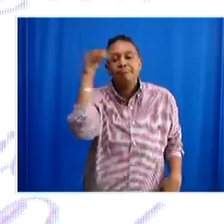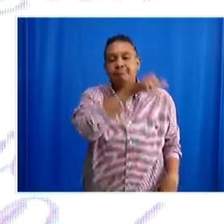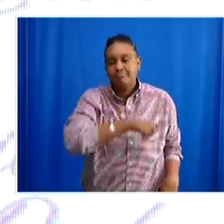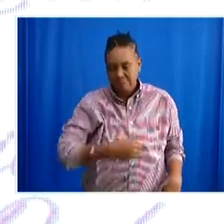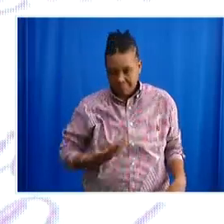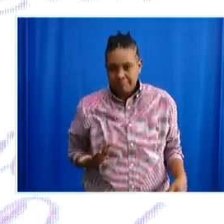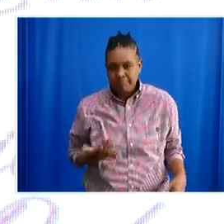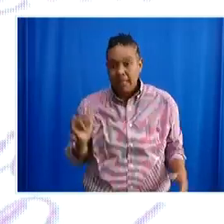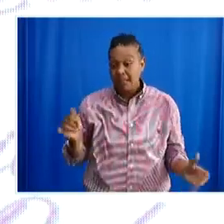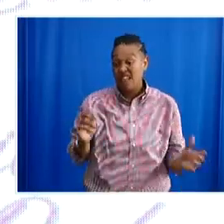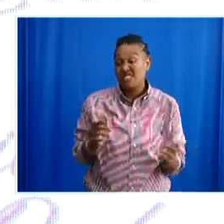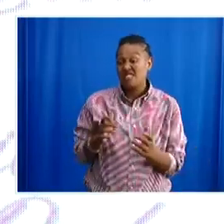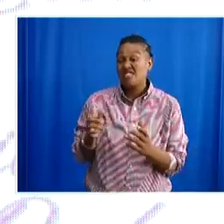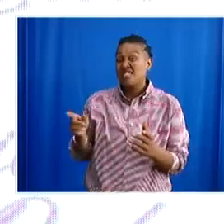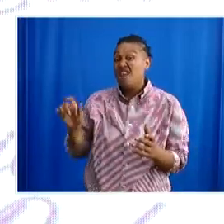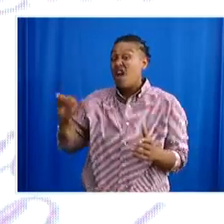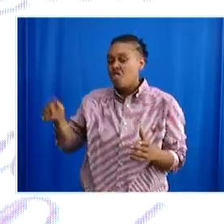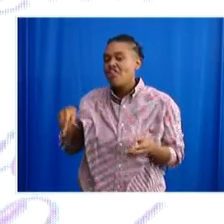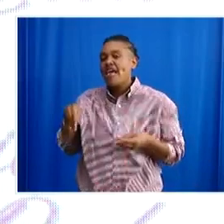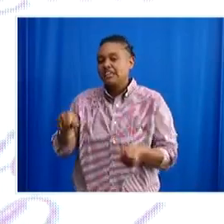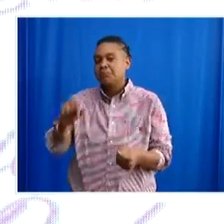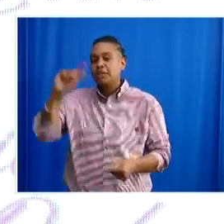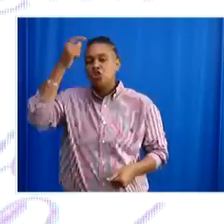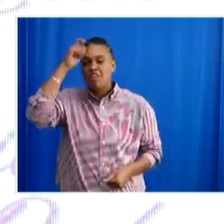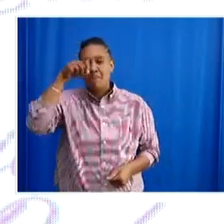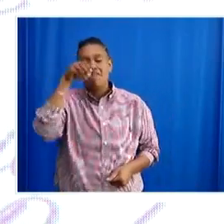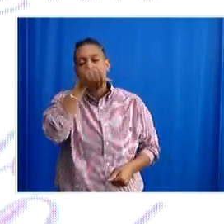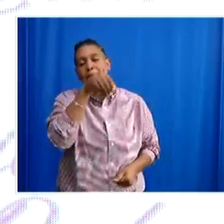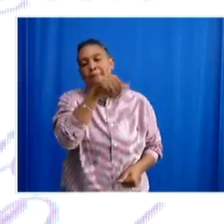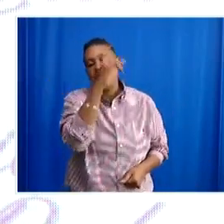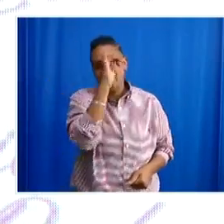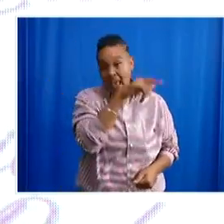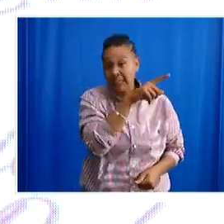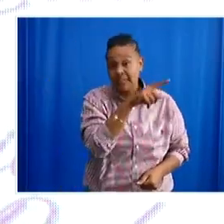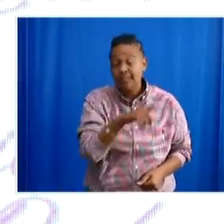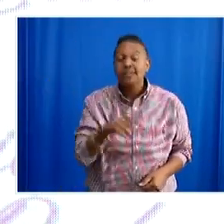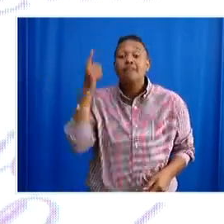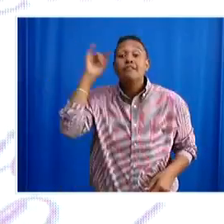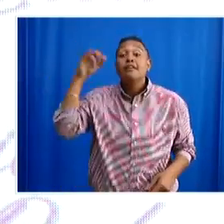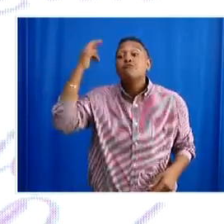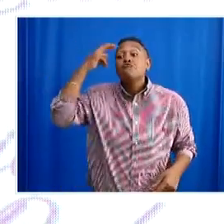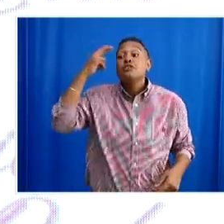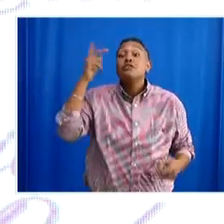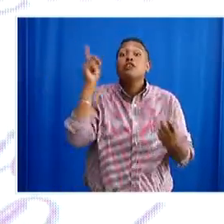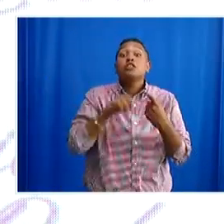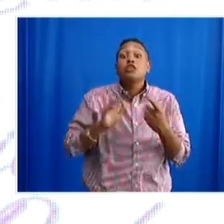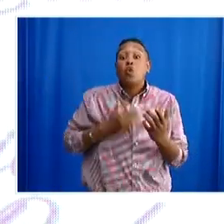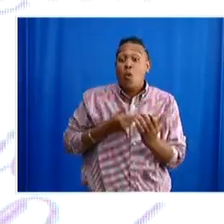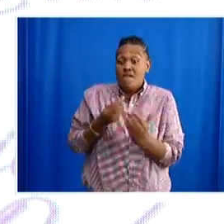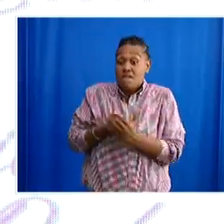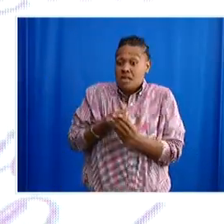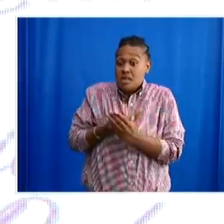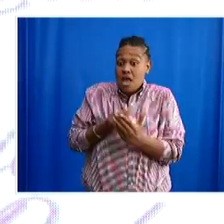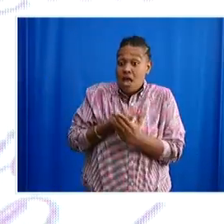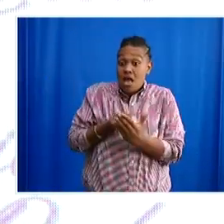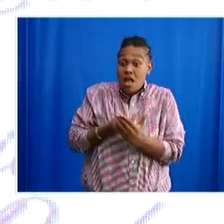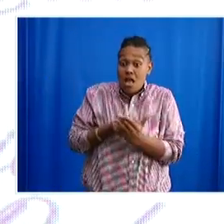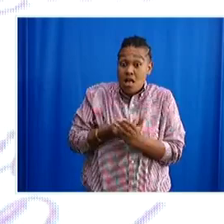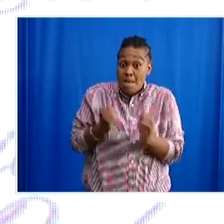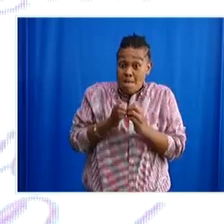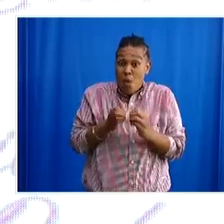expenses that government has to address. And for that reason, until our fiscal space opens